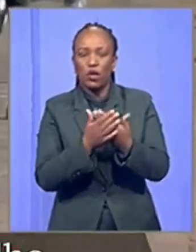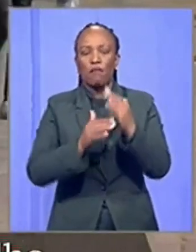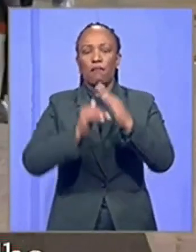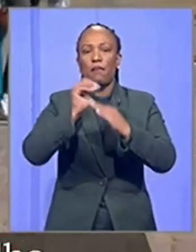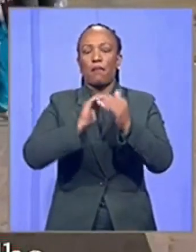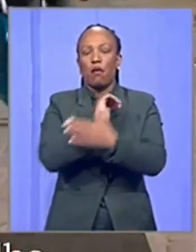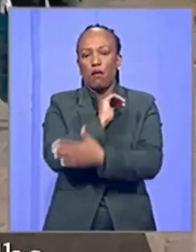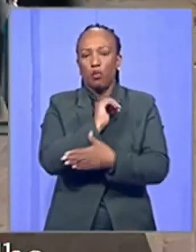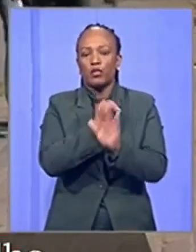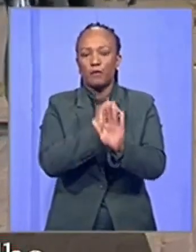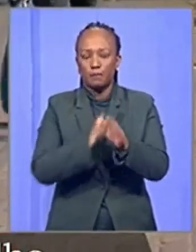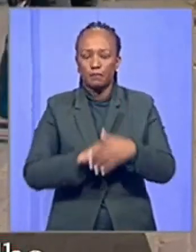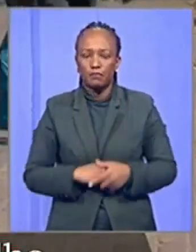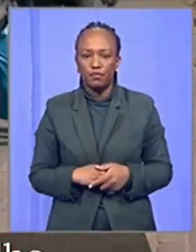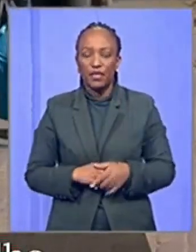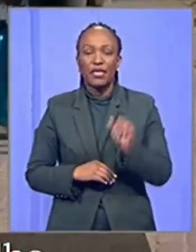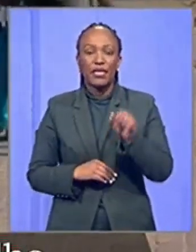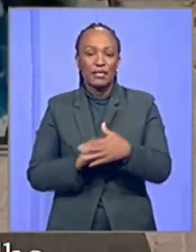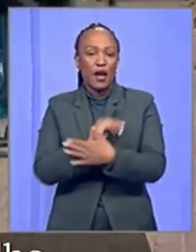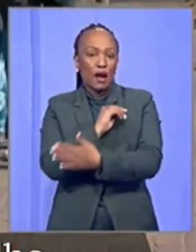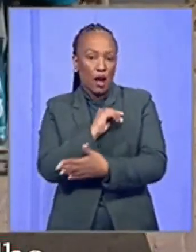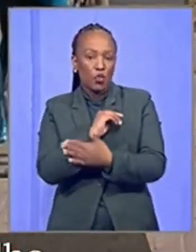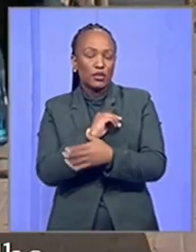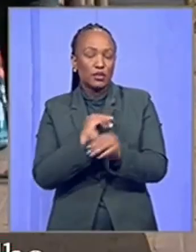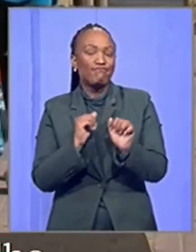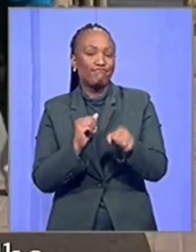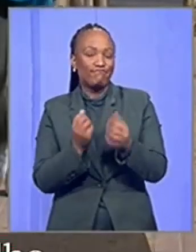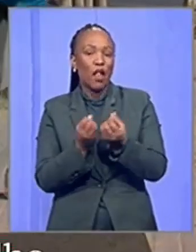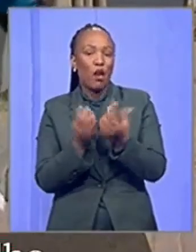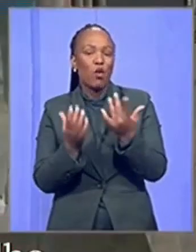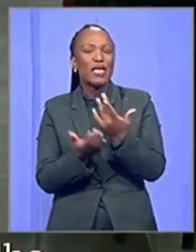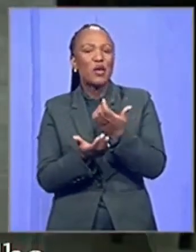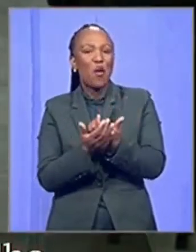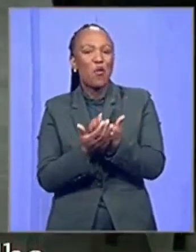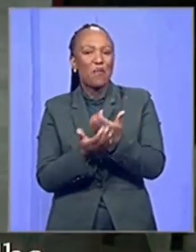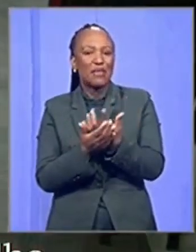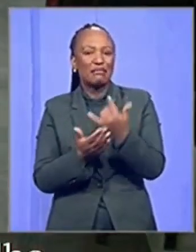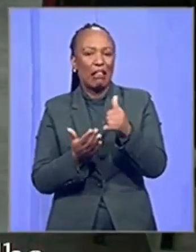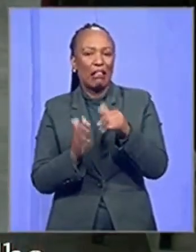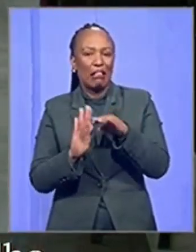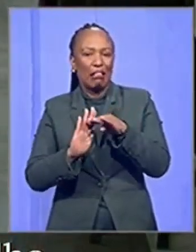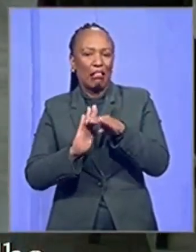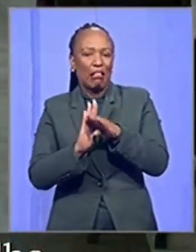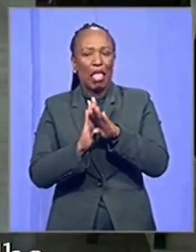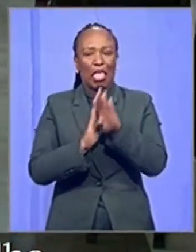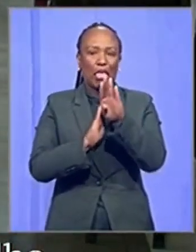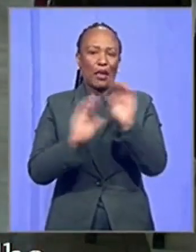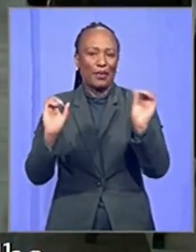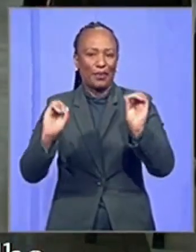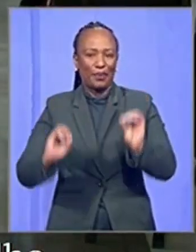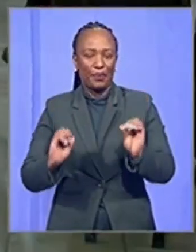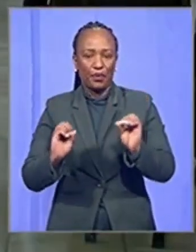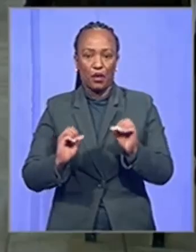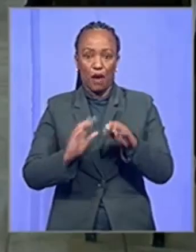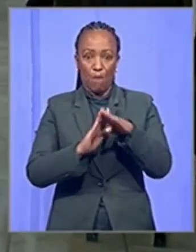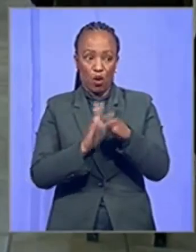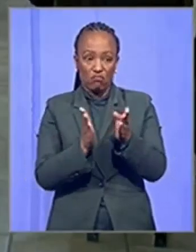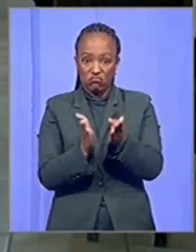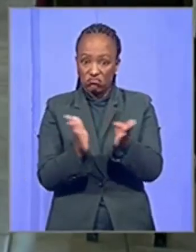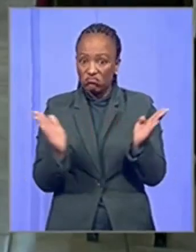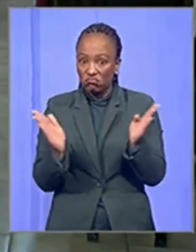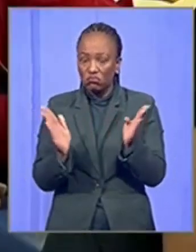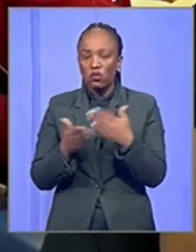naga e santse aparetswe ke mathata a kgolo ya ikonomi le tlhabololo ya baagi, go solofelwa fa mananeo a jaaka ano a tlile go thusa go